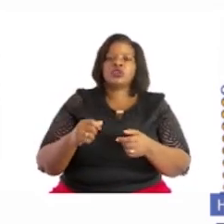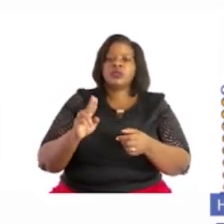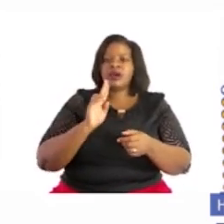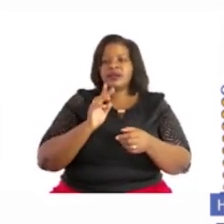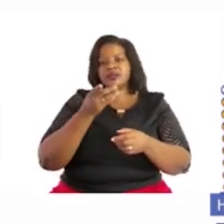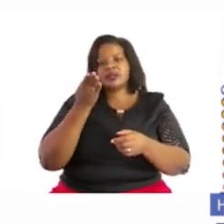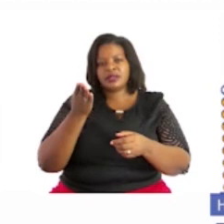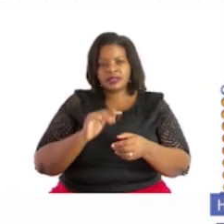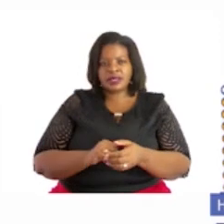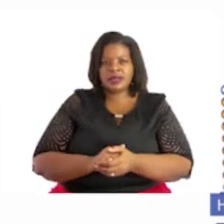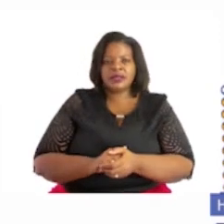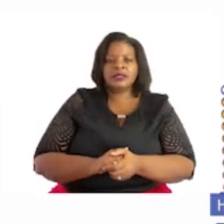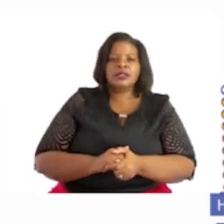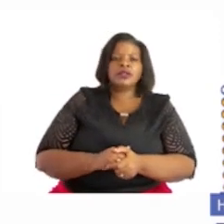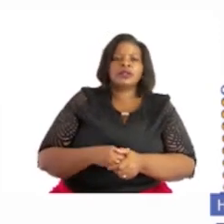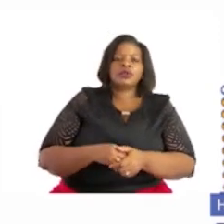We have